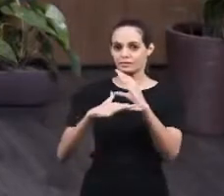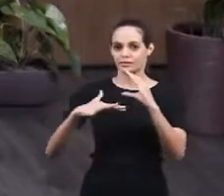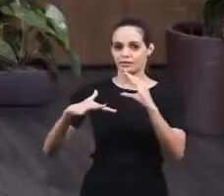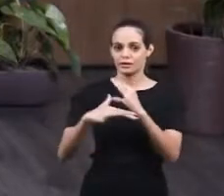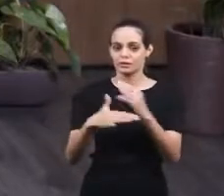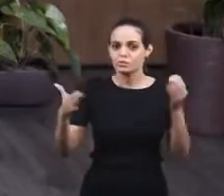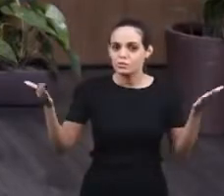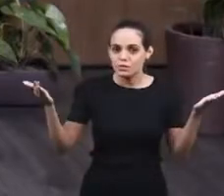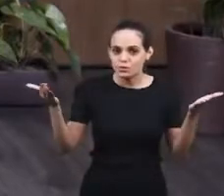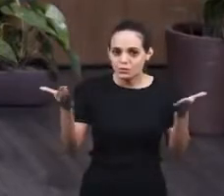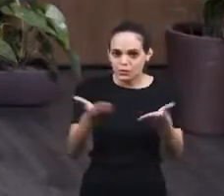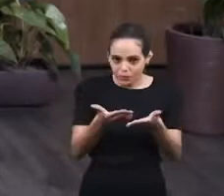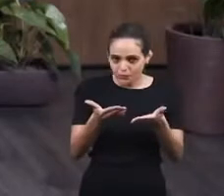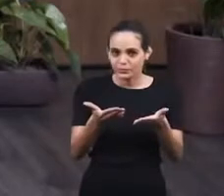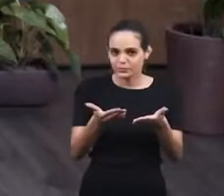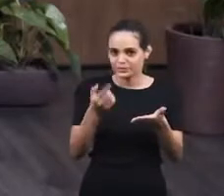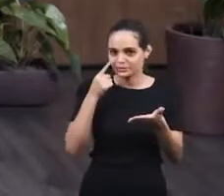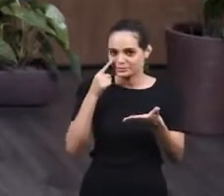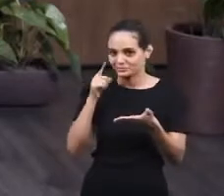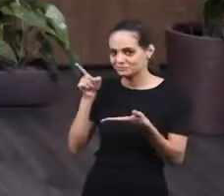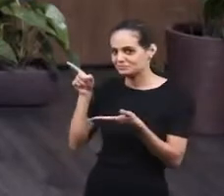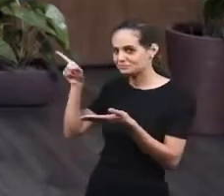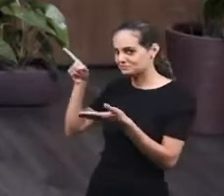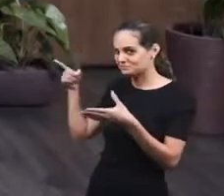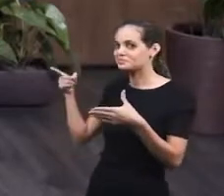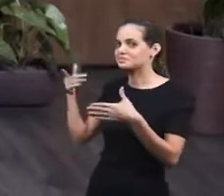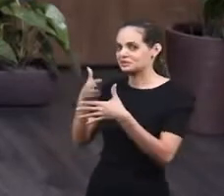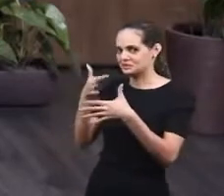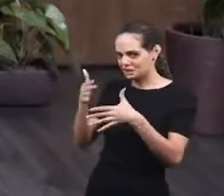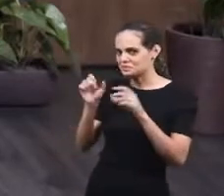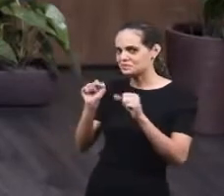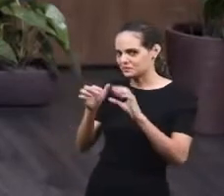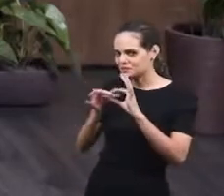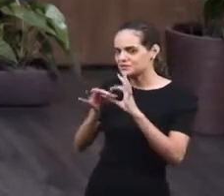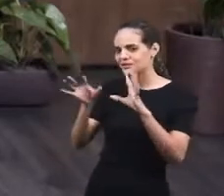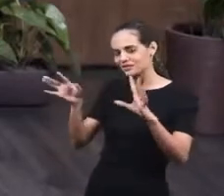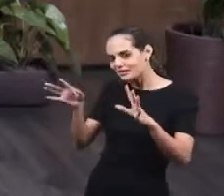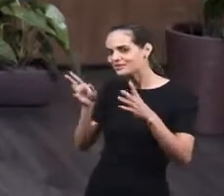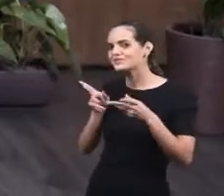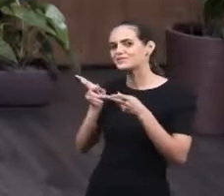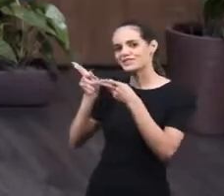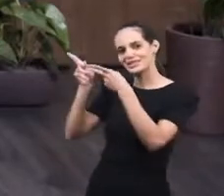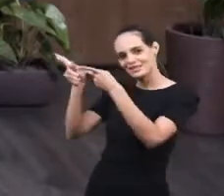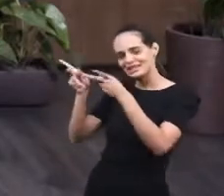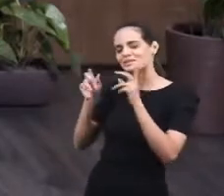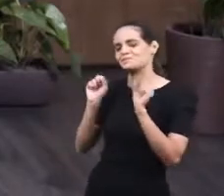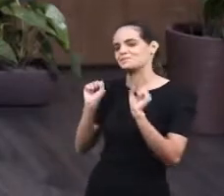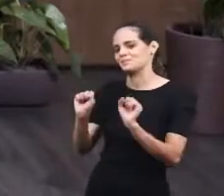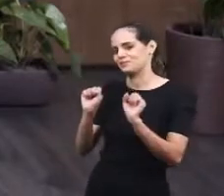we see Capernaum today, the city open to be visited.